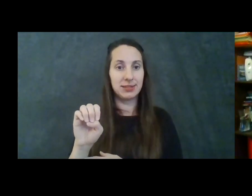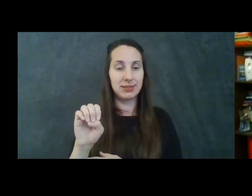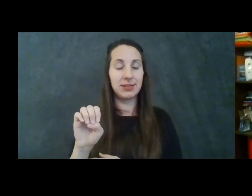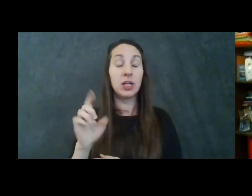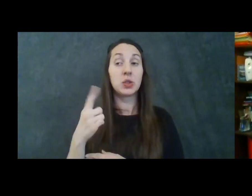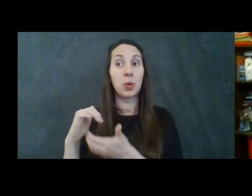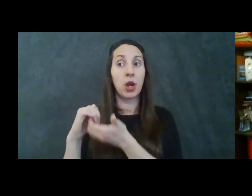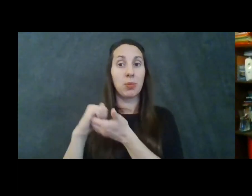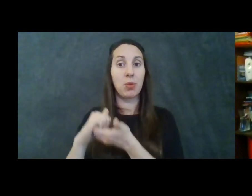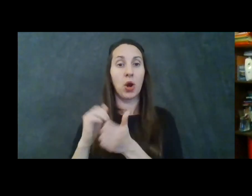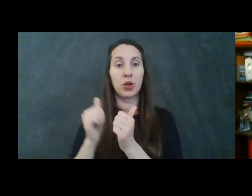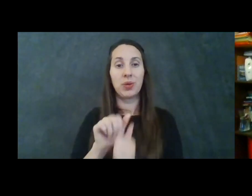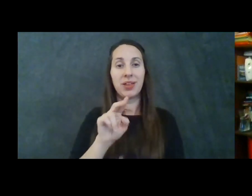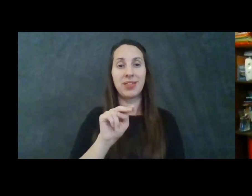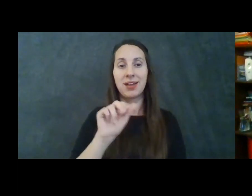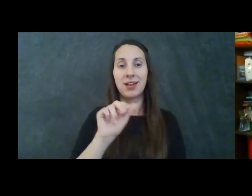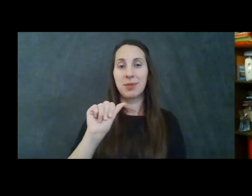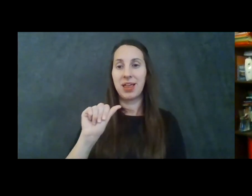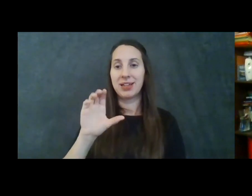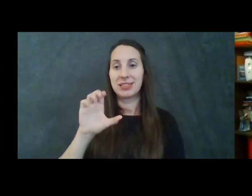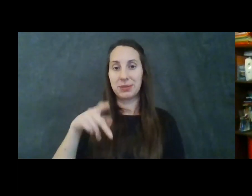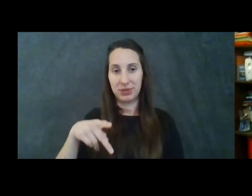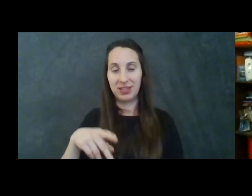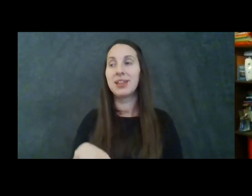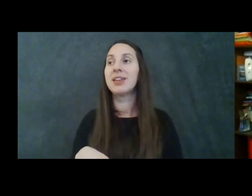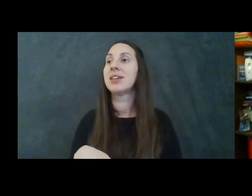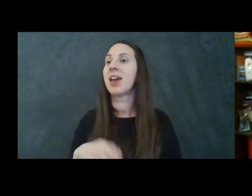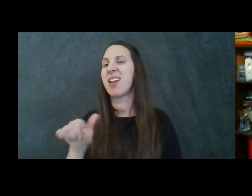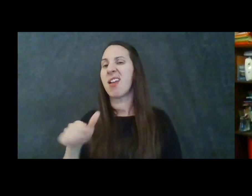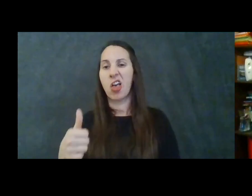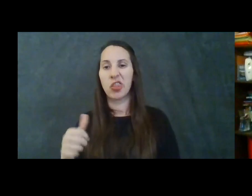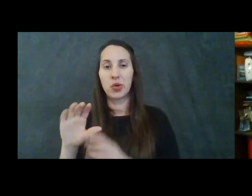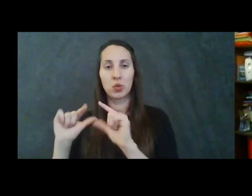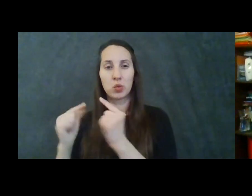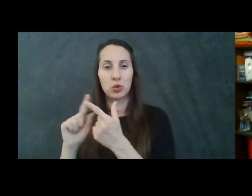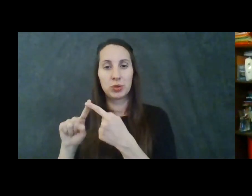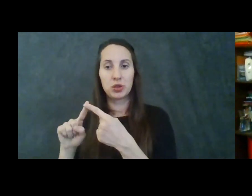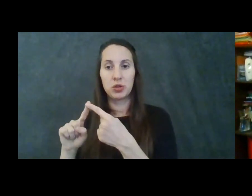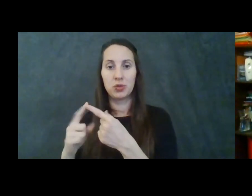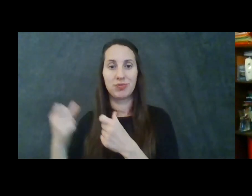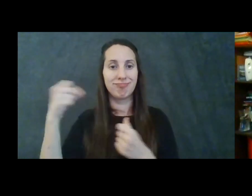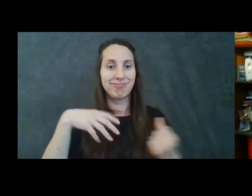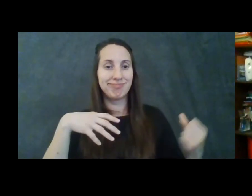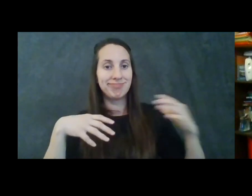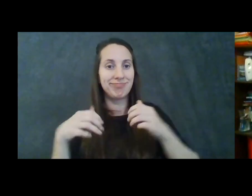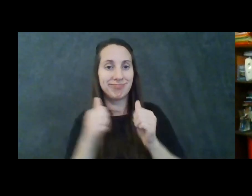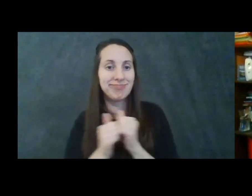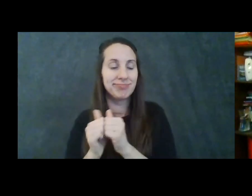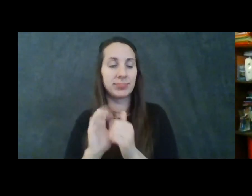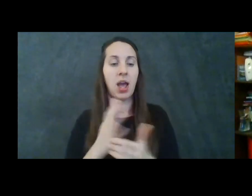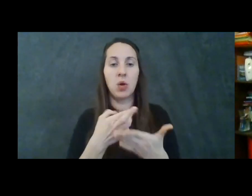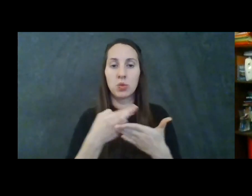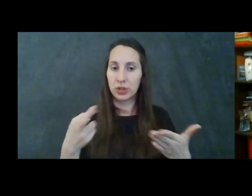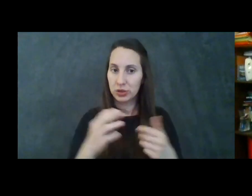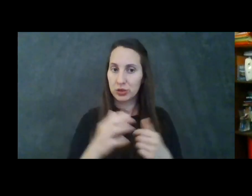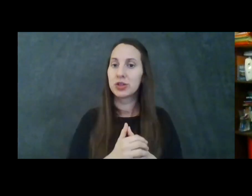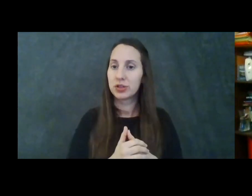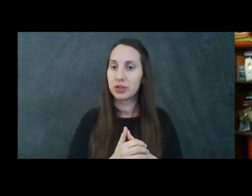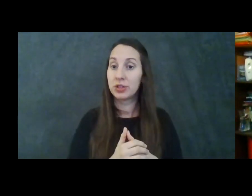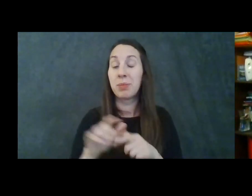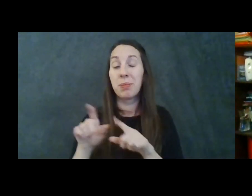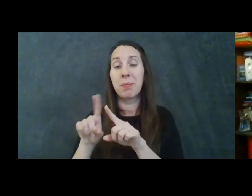other local partners to pool our resources, along with being safe for